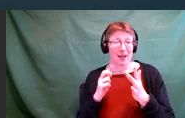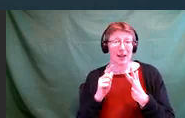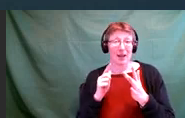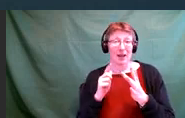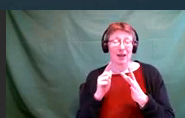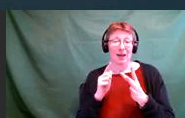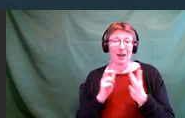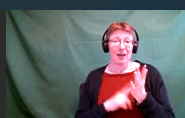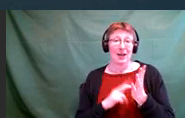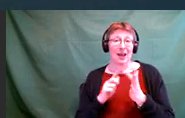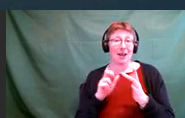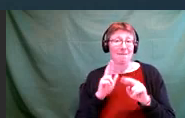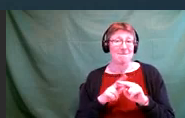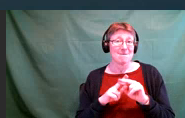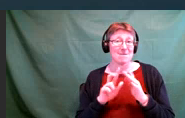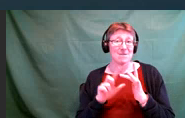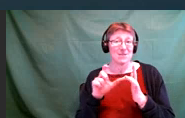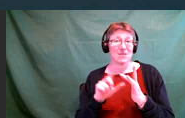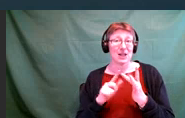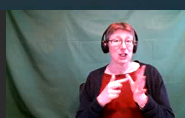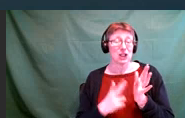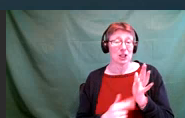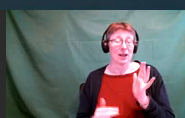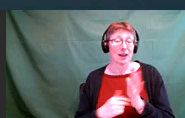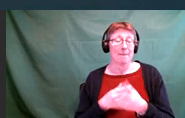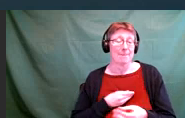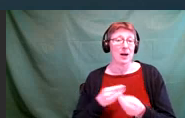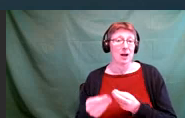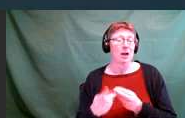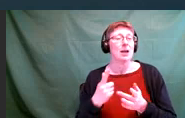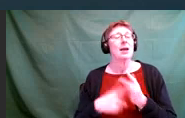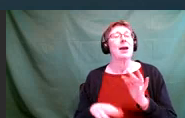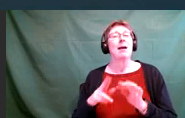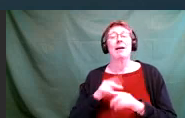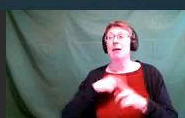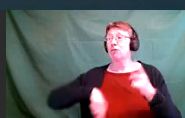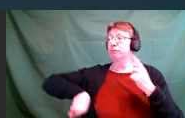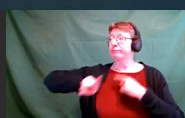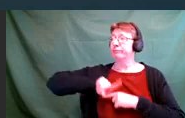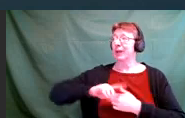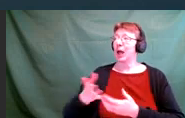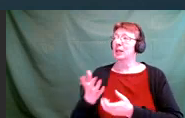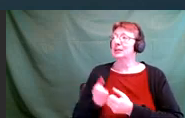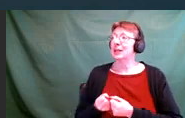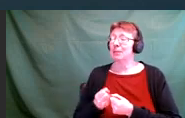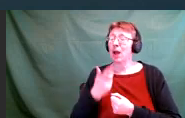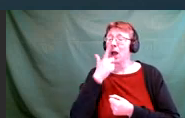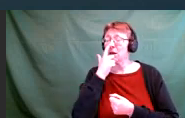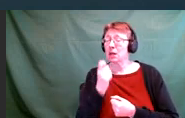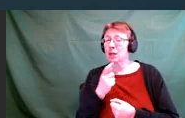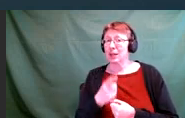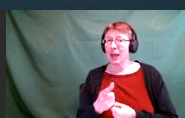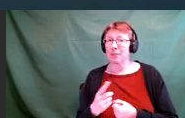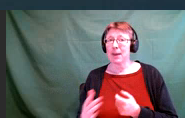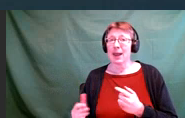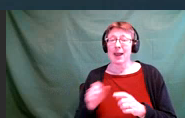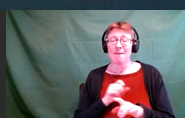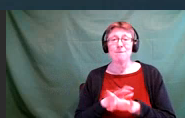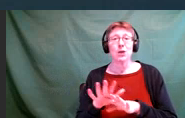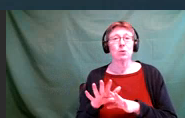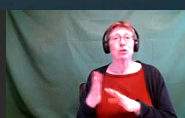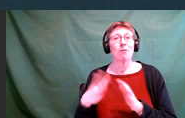And if we accept that markets can be inefficient because of behavioral